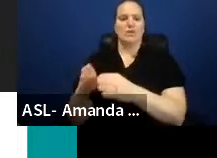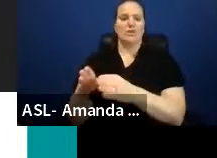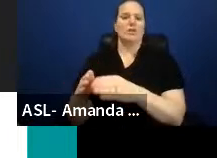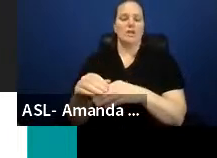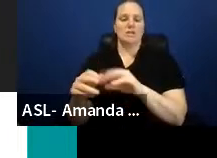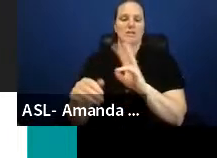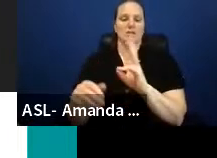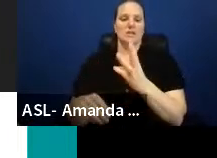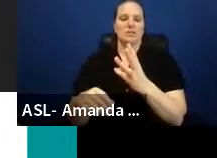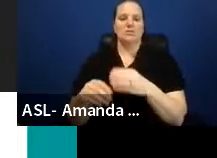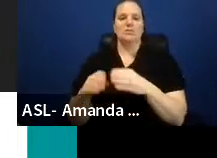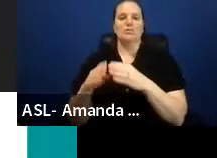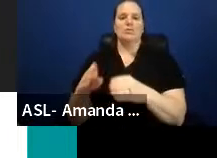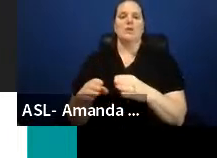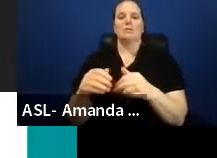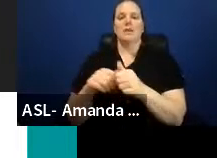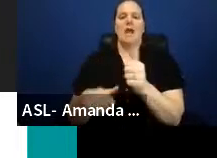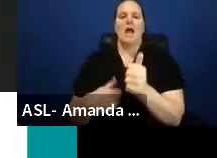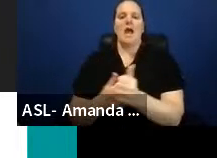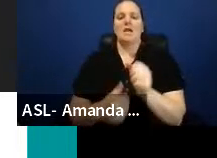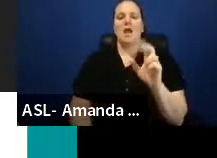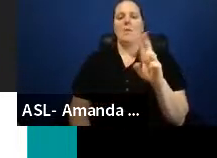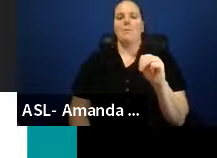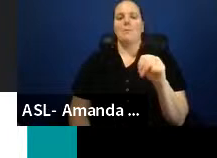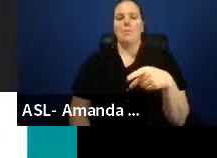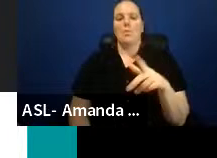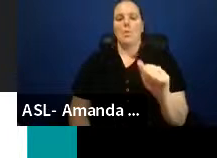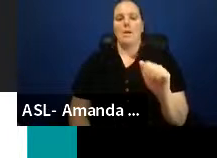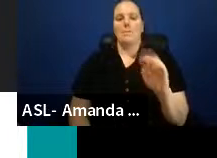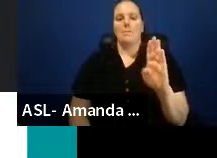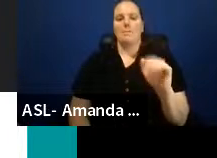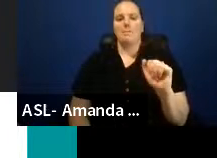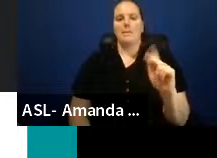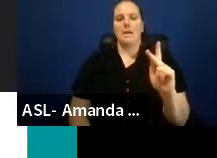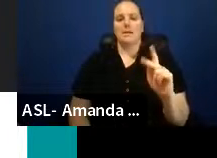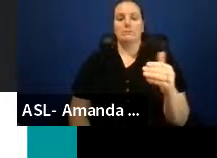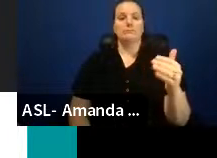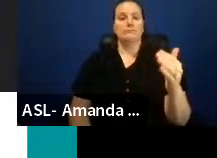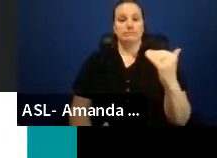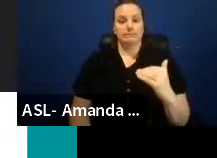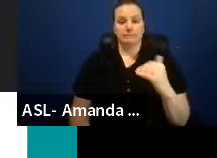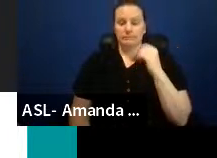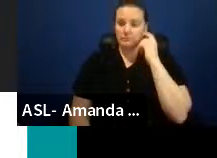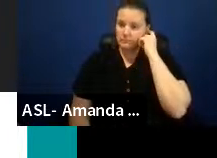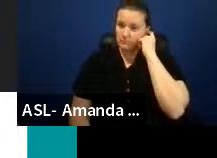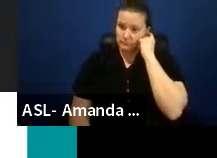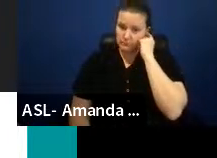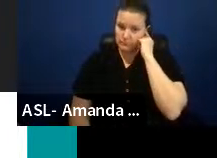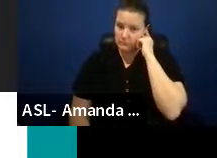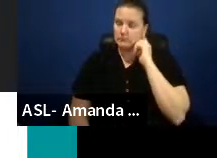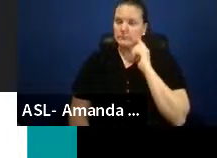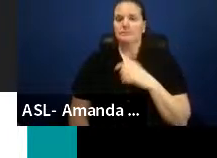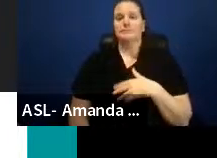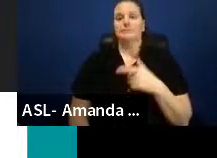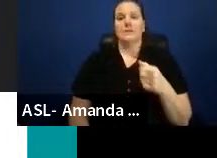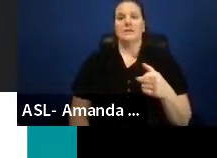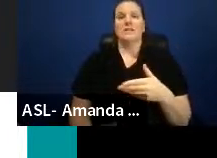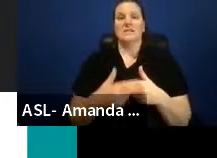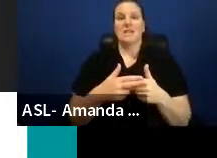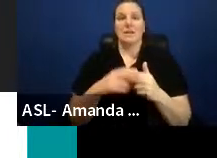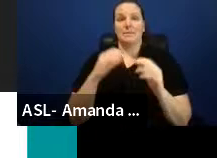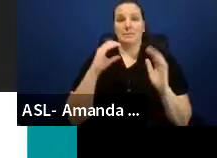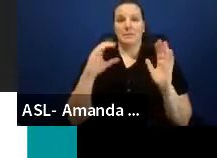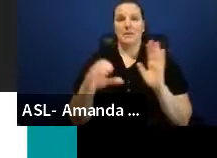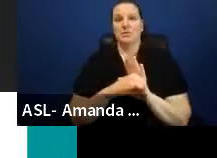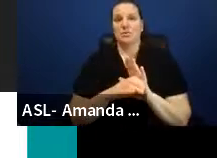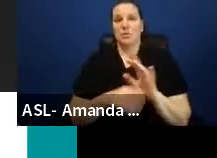I'll hand that back to you, Emily, for our next section. Thank you. And here on this slide is just an image of where